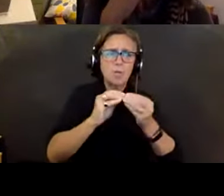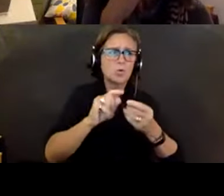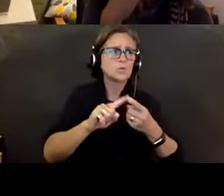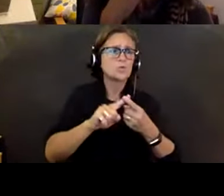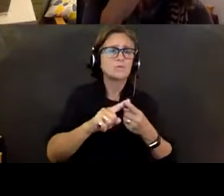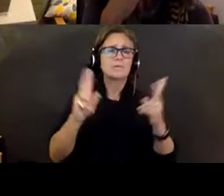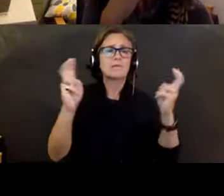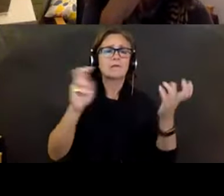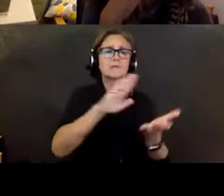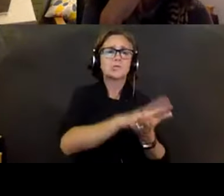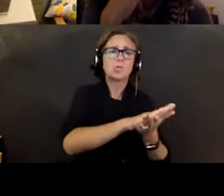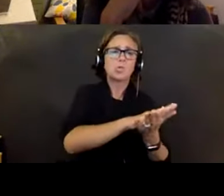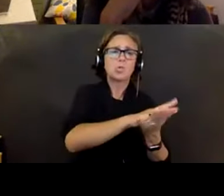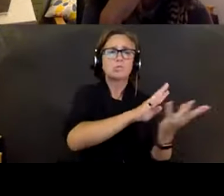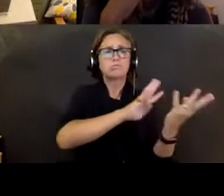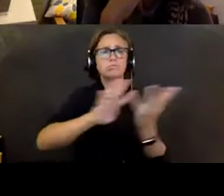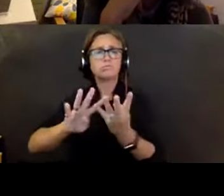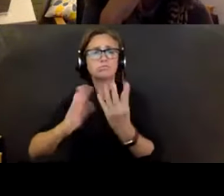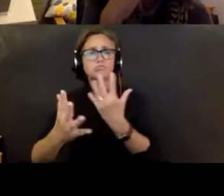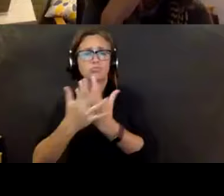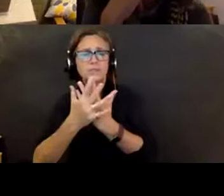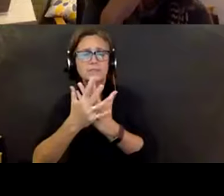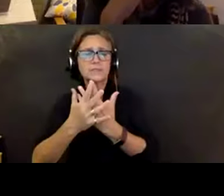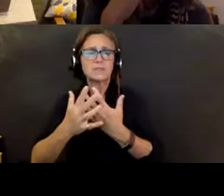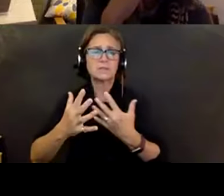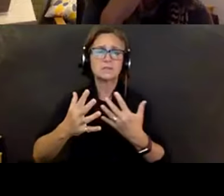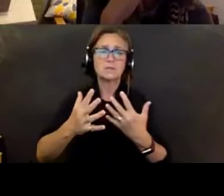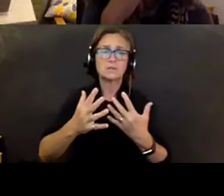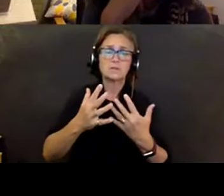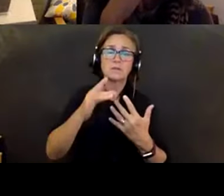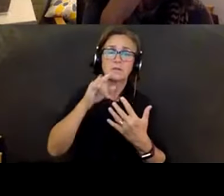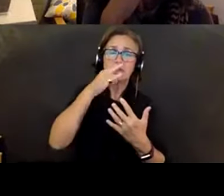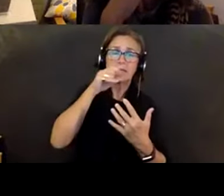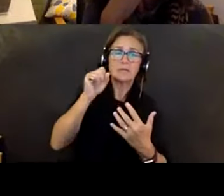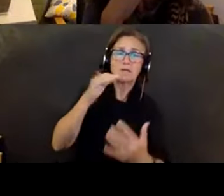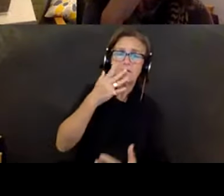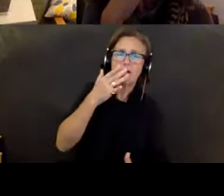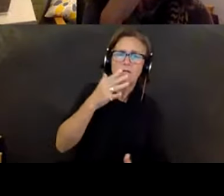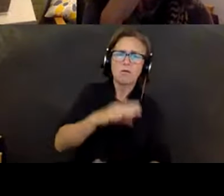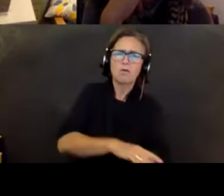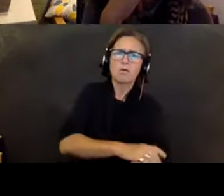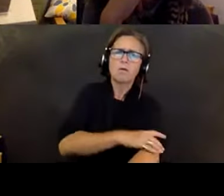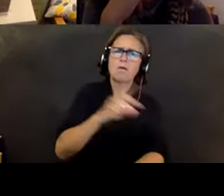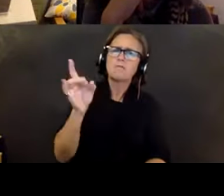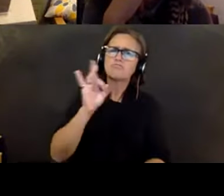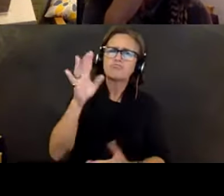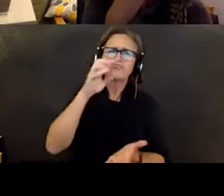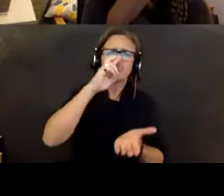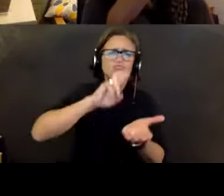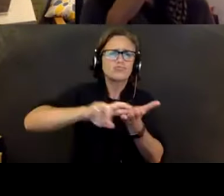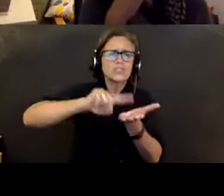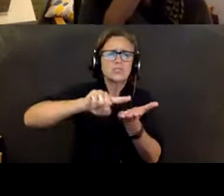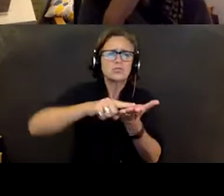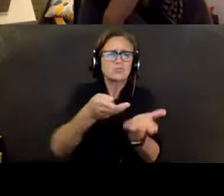punishment, right? Punitive actions against kids of color. So we have to prove ourselves, and we really have to do the work,